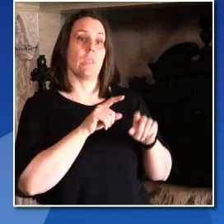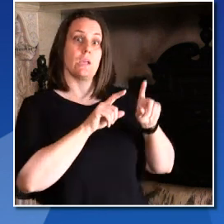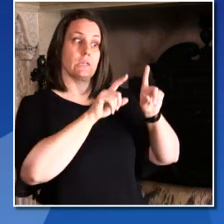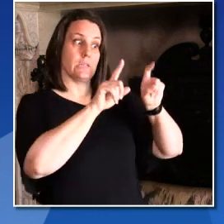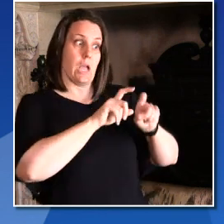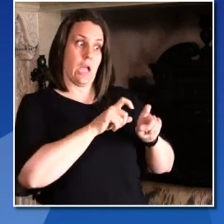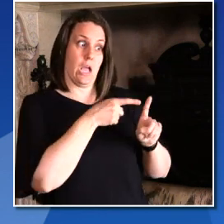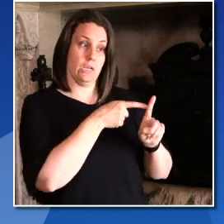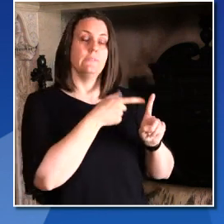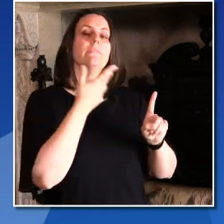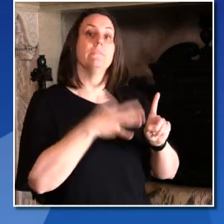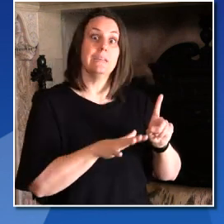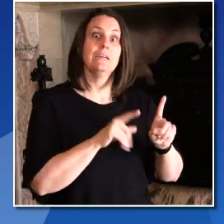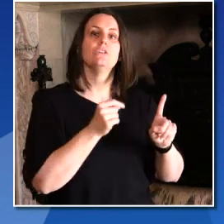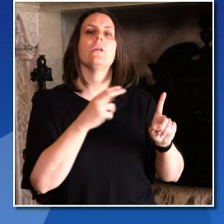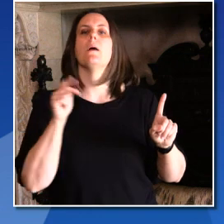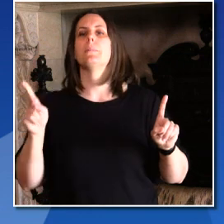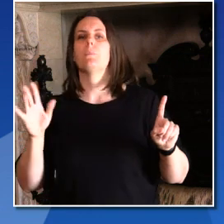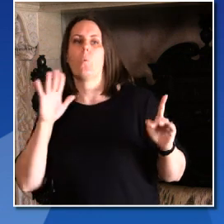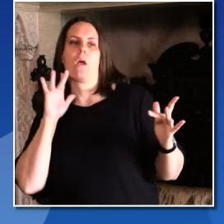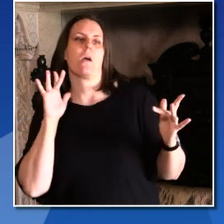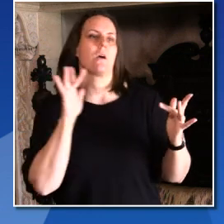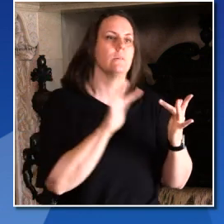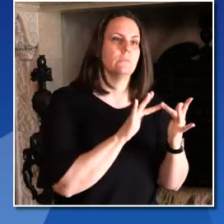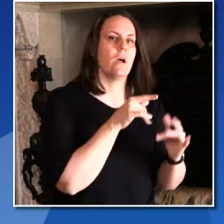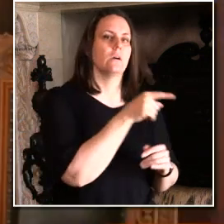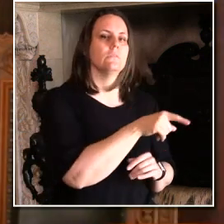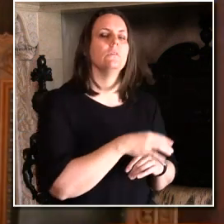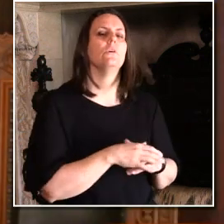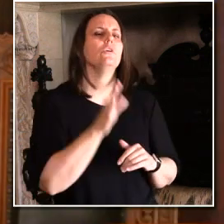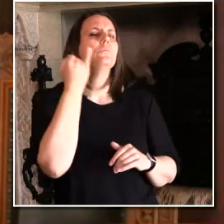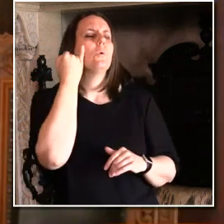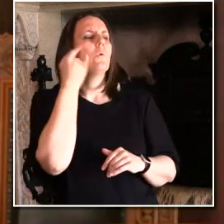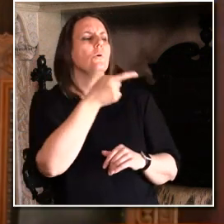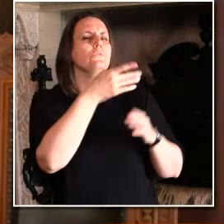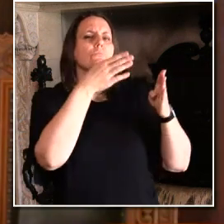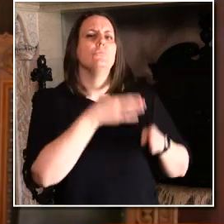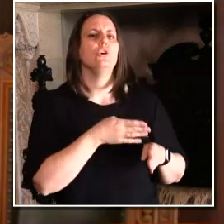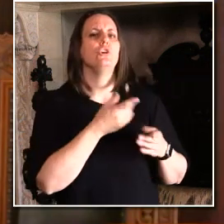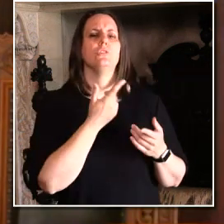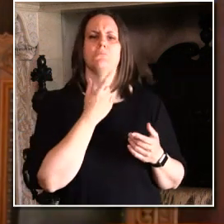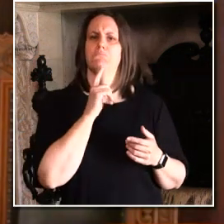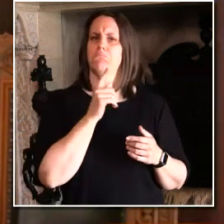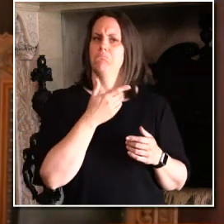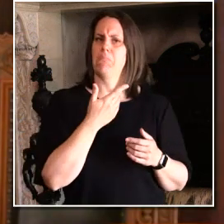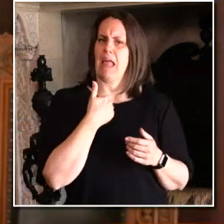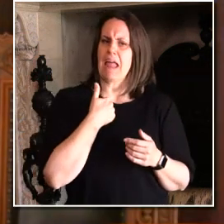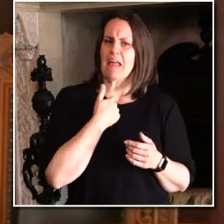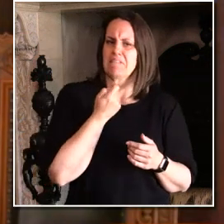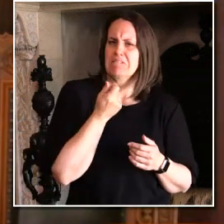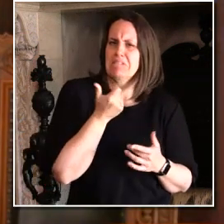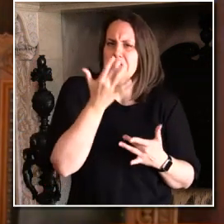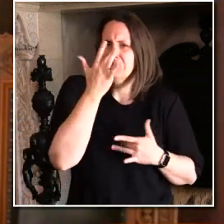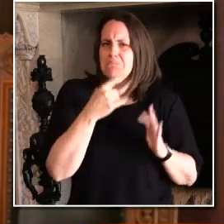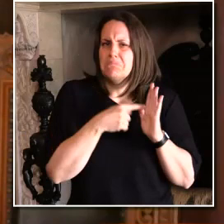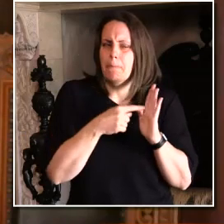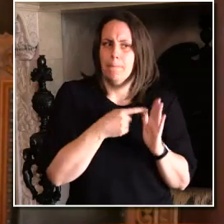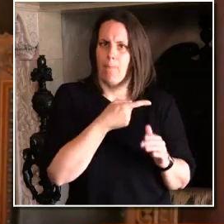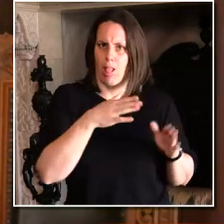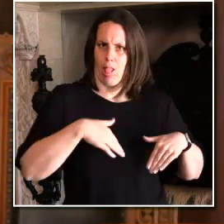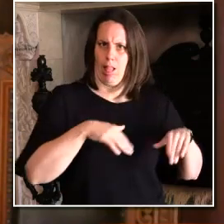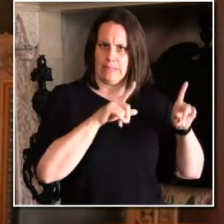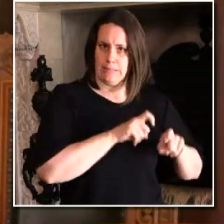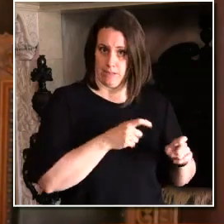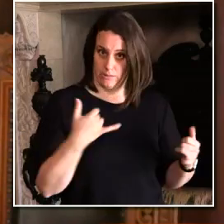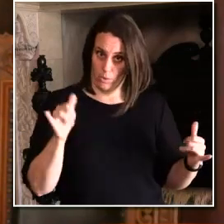they want to get those done, and what's the process there? Sure. So, of course, the whole process of contact tracing does start